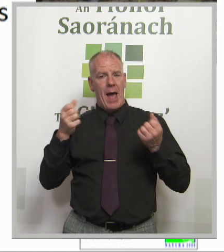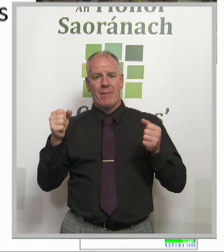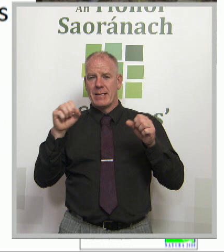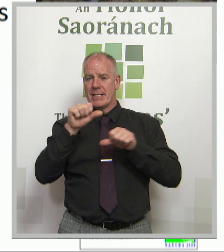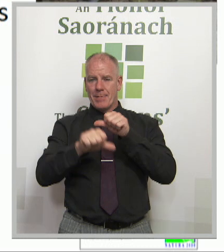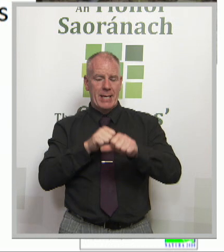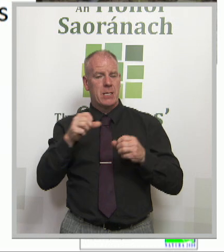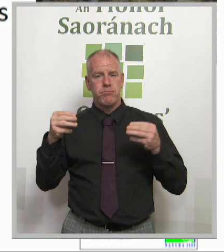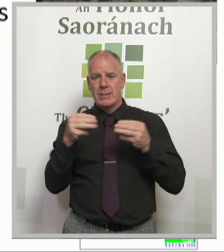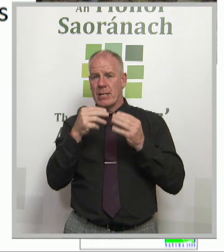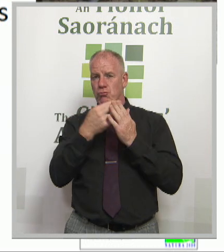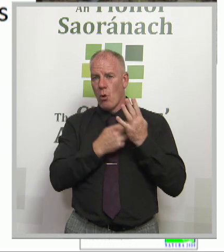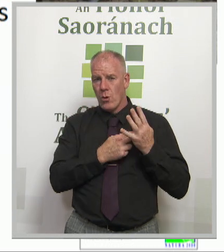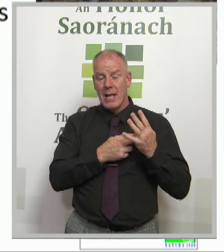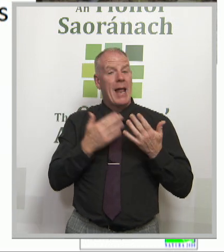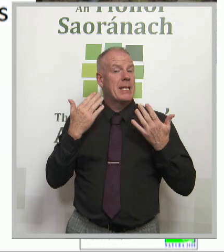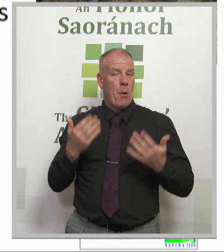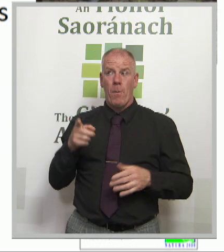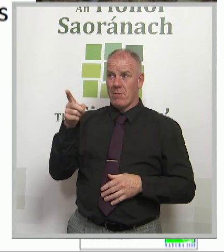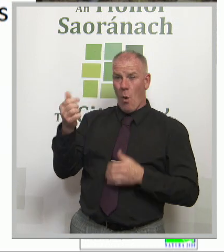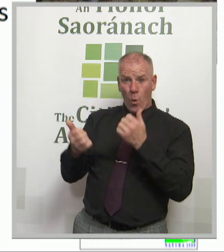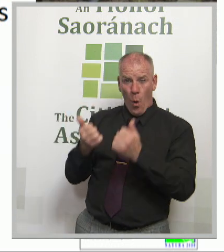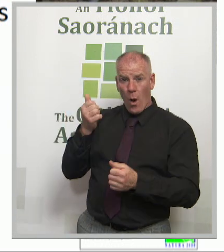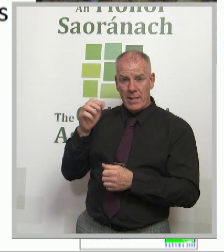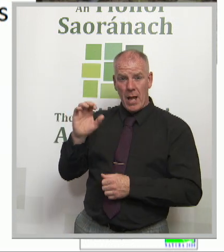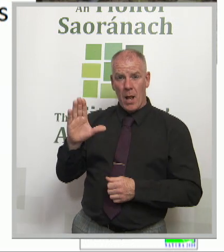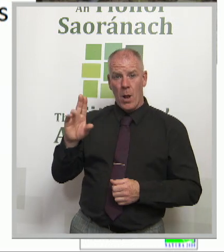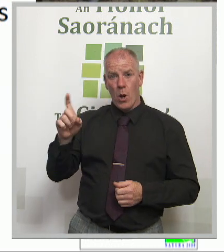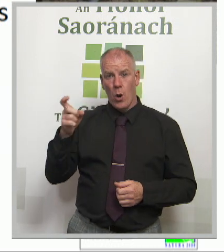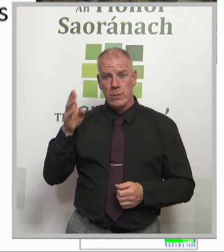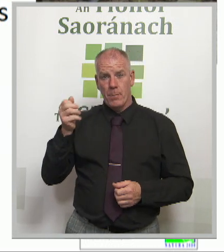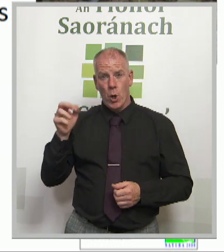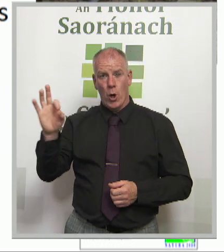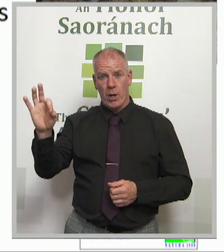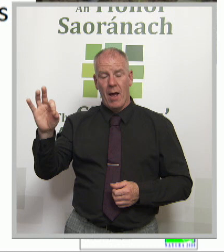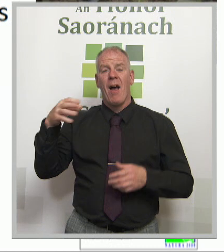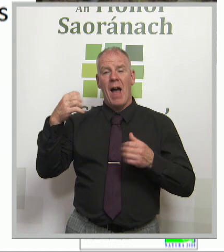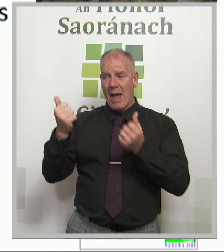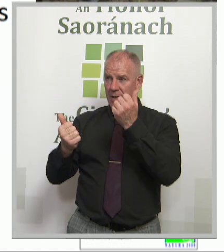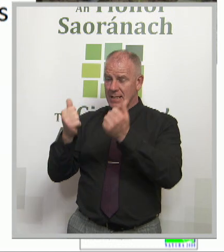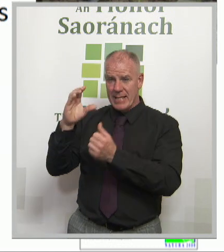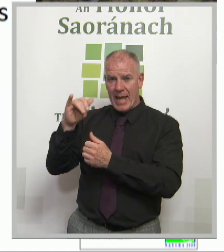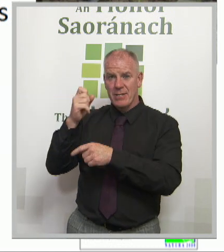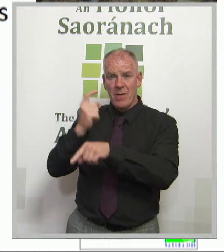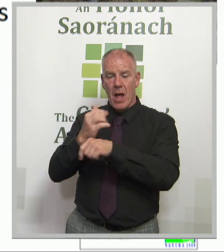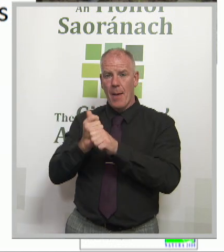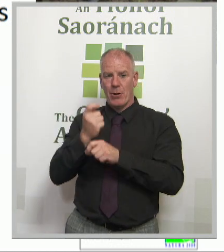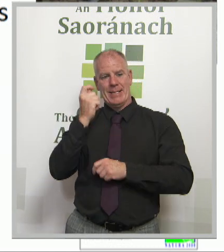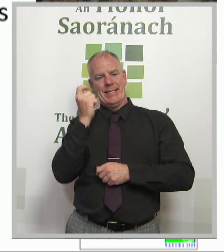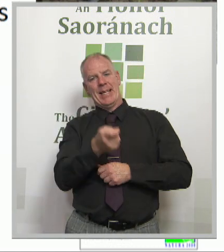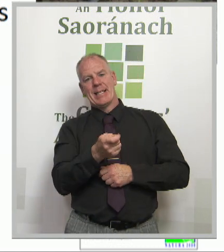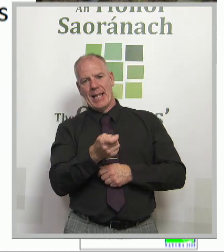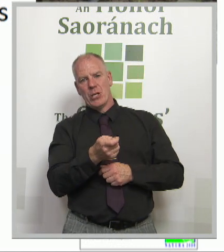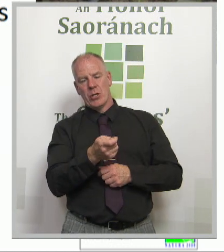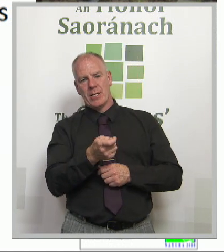even a case at the moment in the court, which will probably be decided next year, in relation to the designation